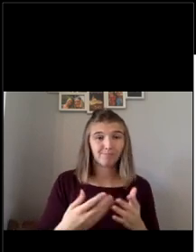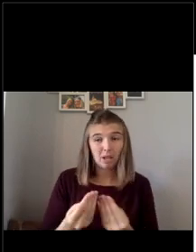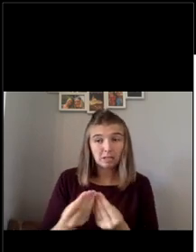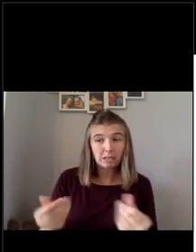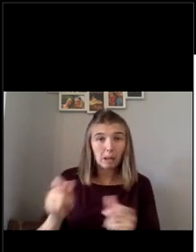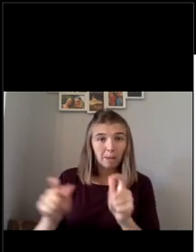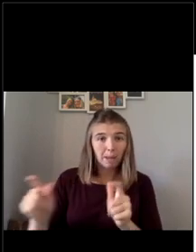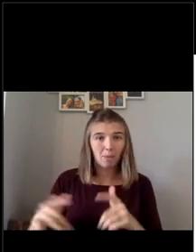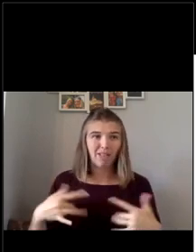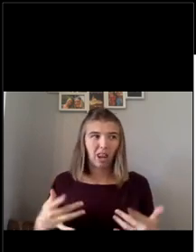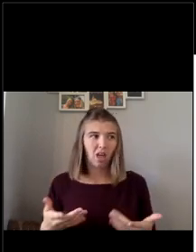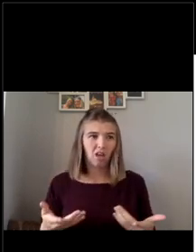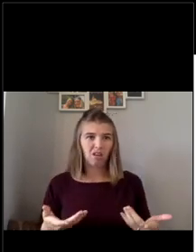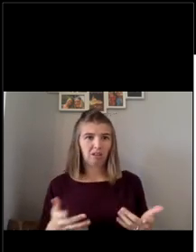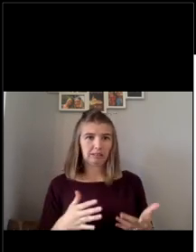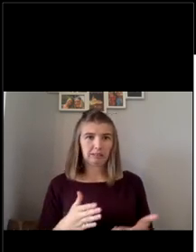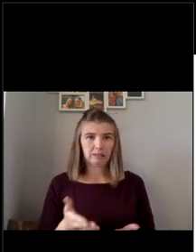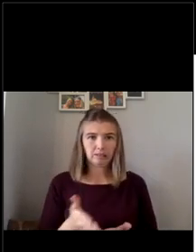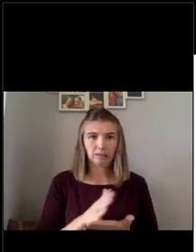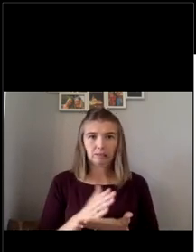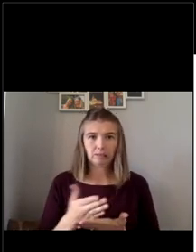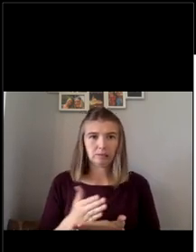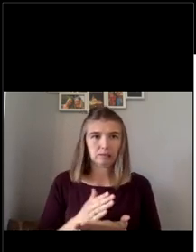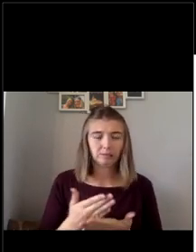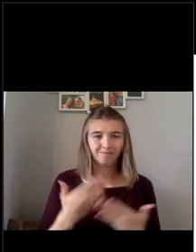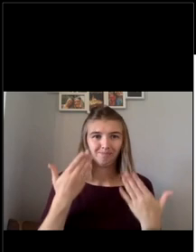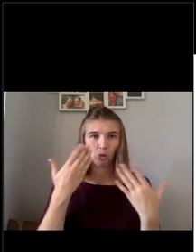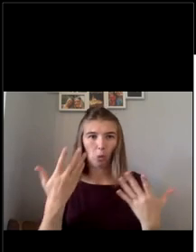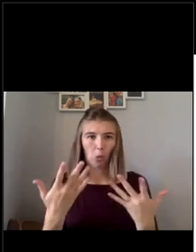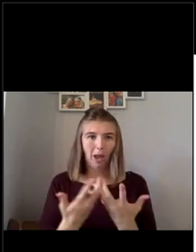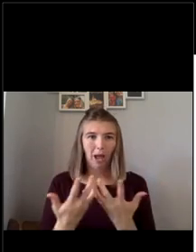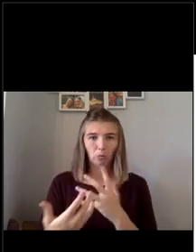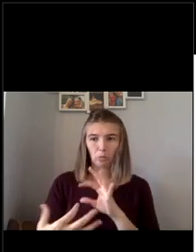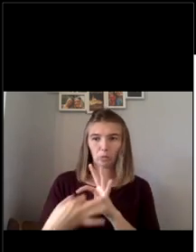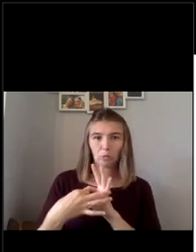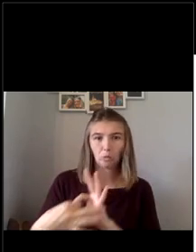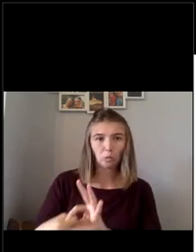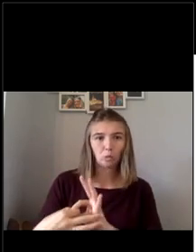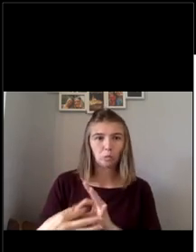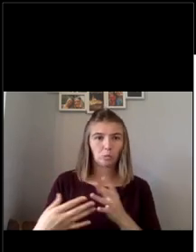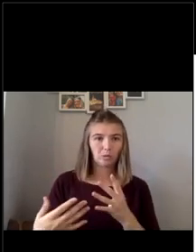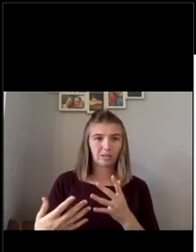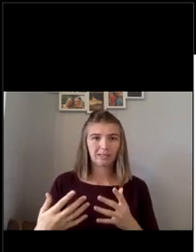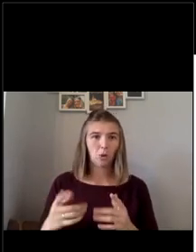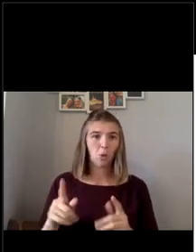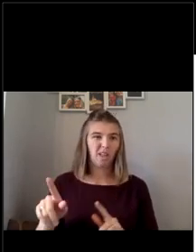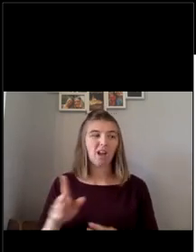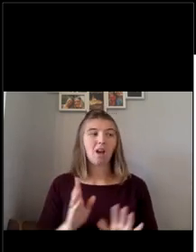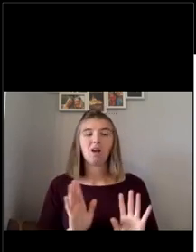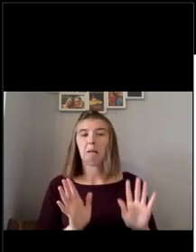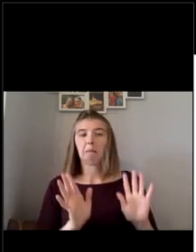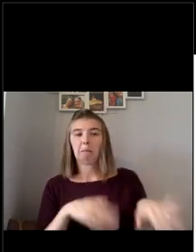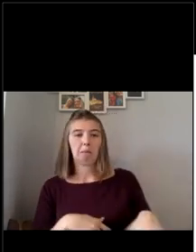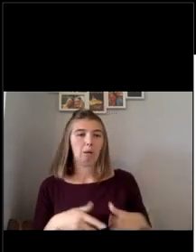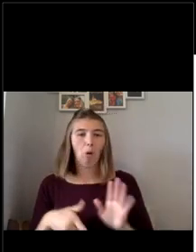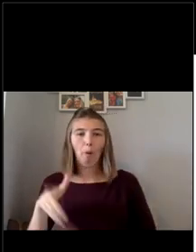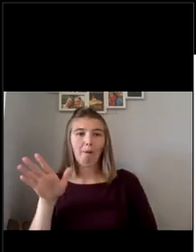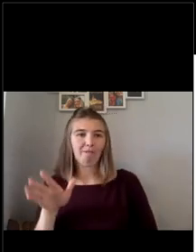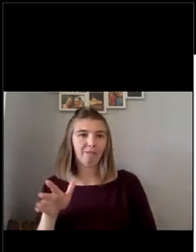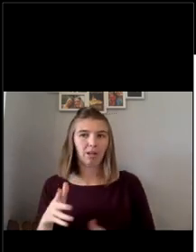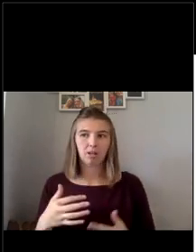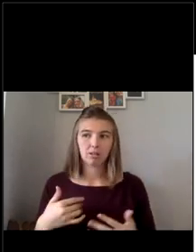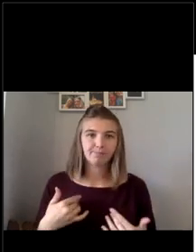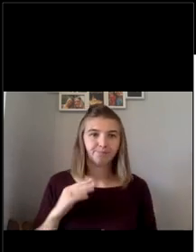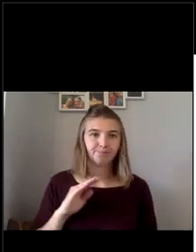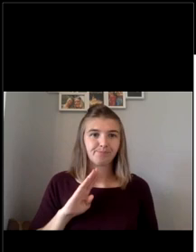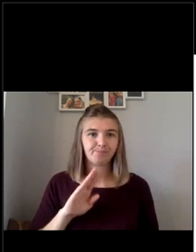around me. They didn't really know what to do, how to feel. So they just sort of abandoned me. So I just, when I came back, I